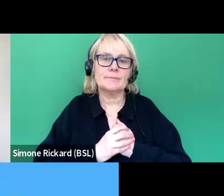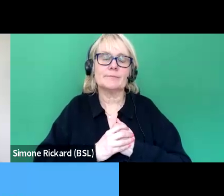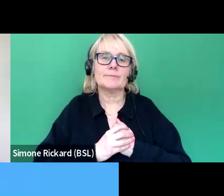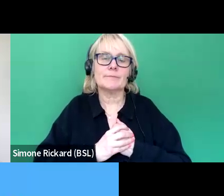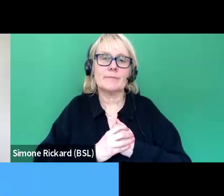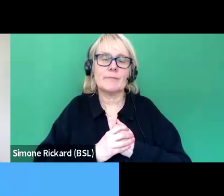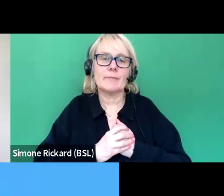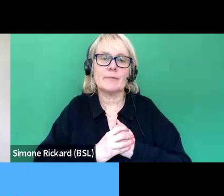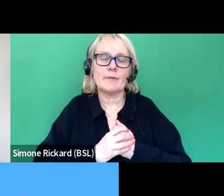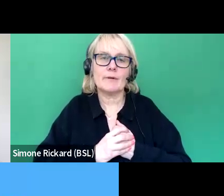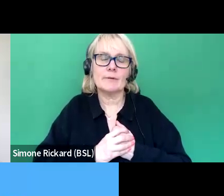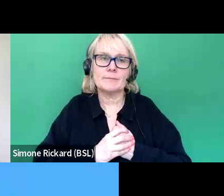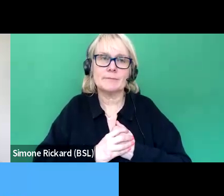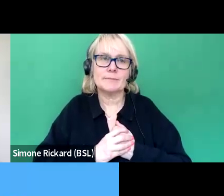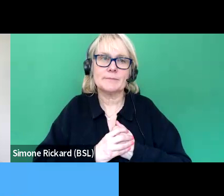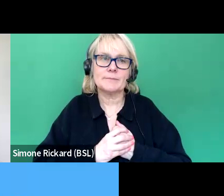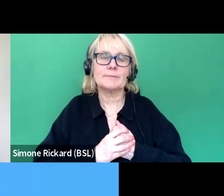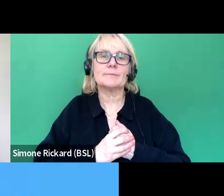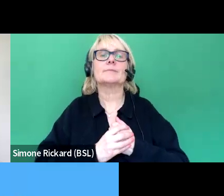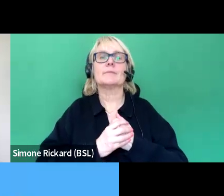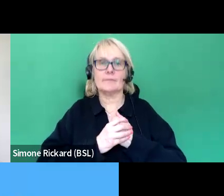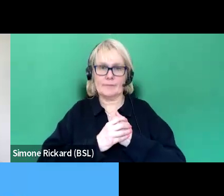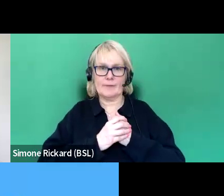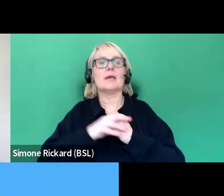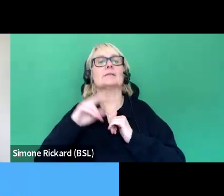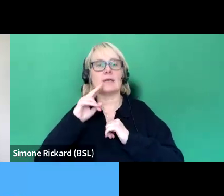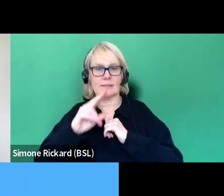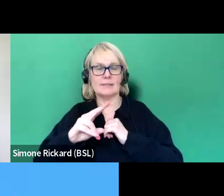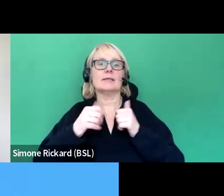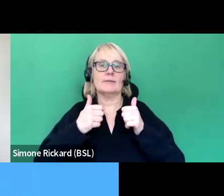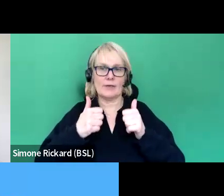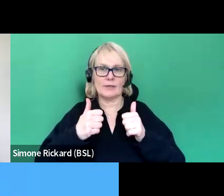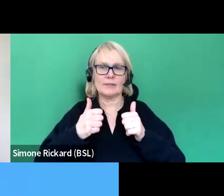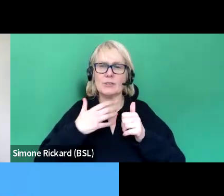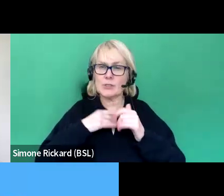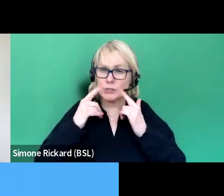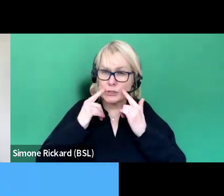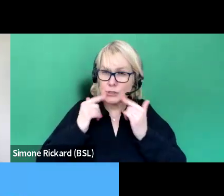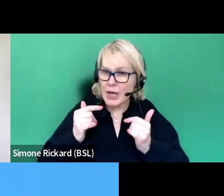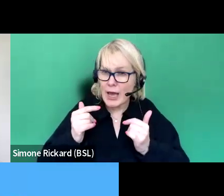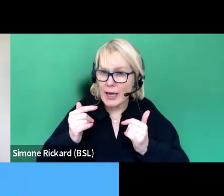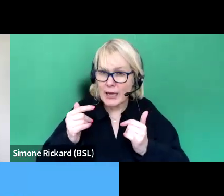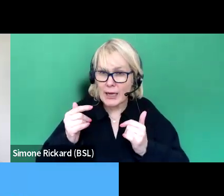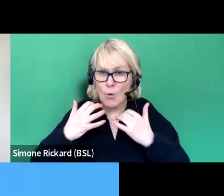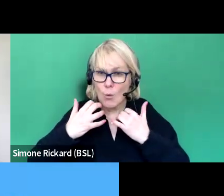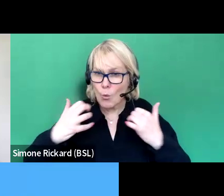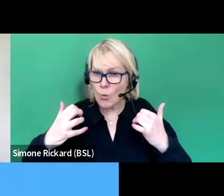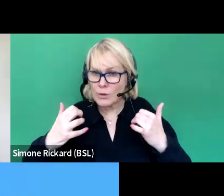Perfect. And can I just check? Yep, we can see your screen. And can I just check with everyone in the